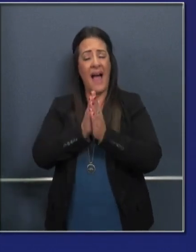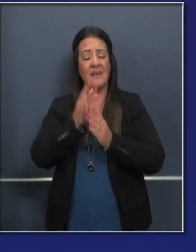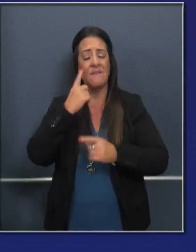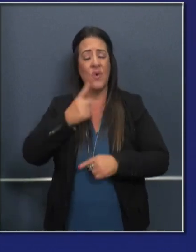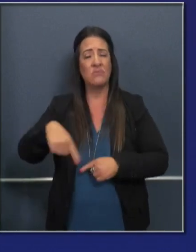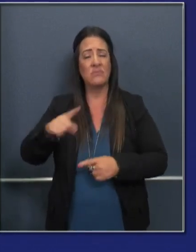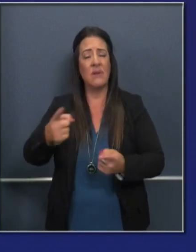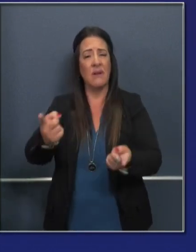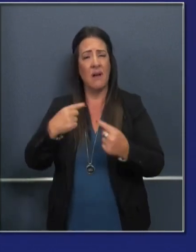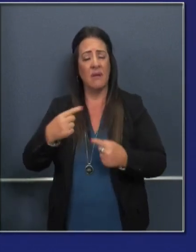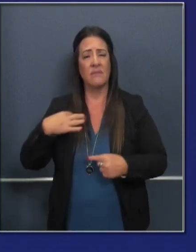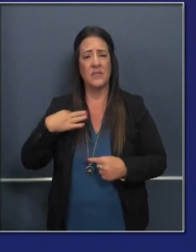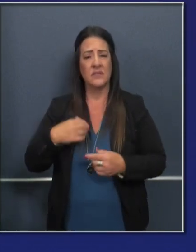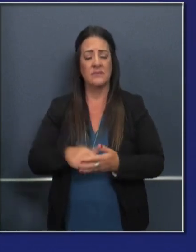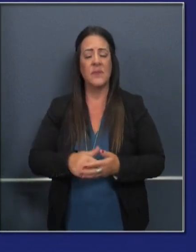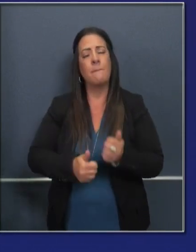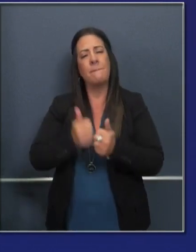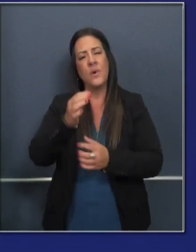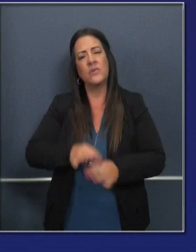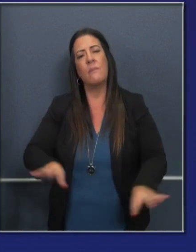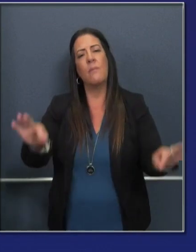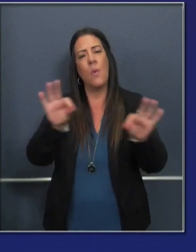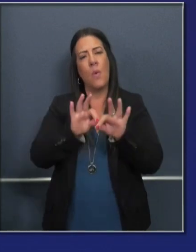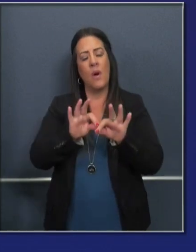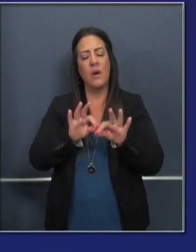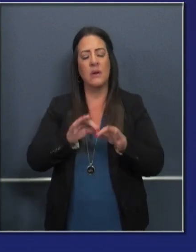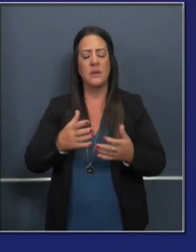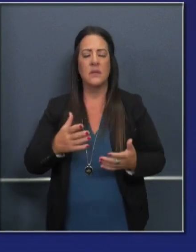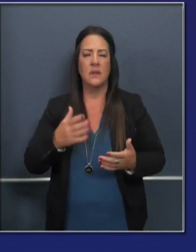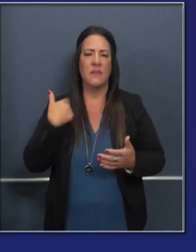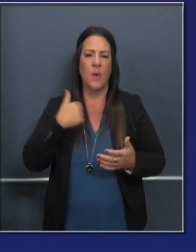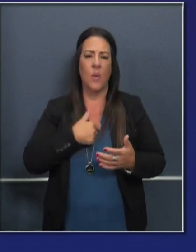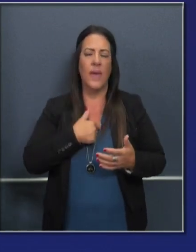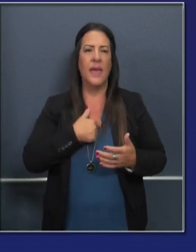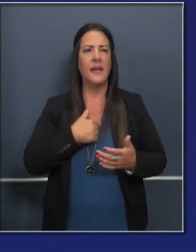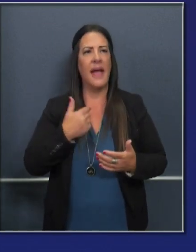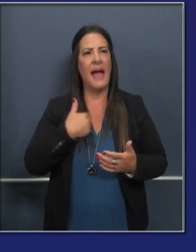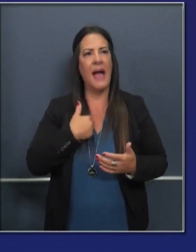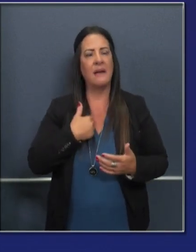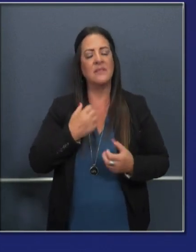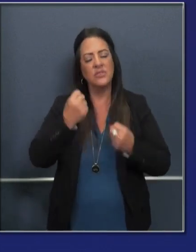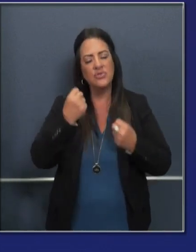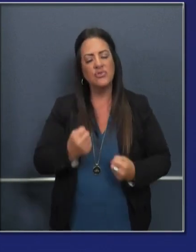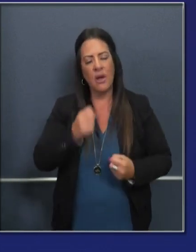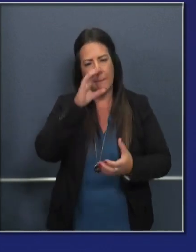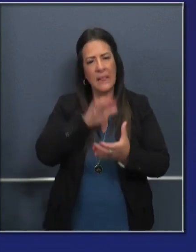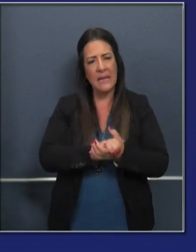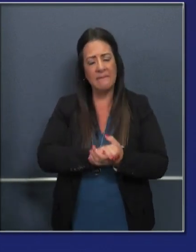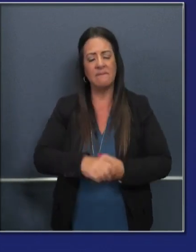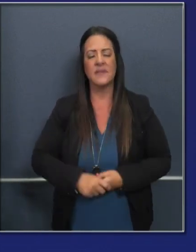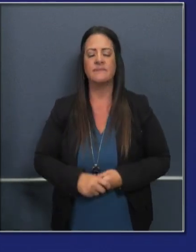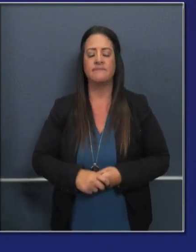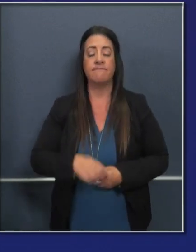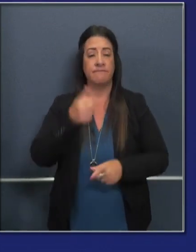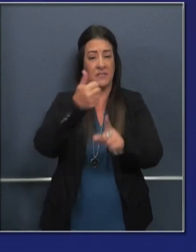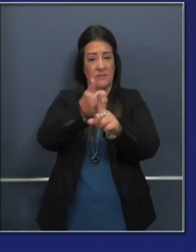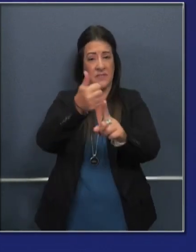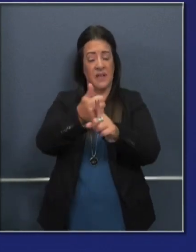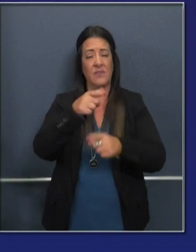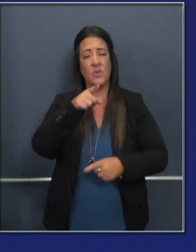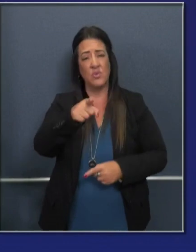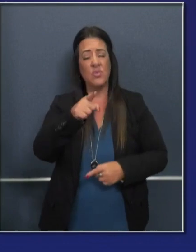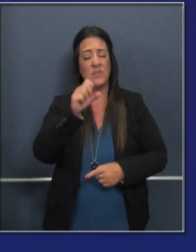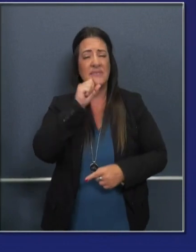the most important call is call for clarity and conviction on this point. If you're a senior or you have an underlying